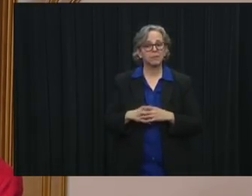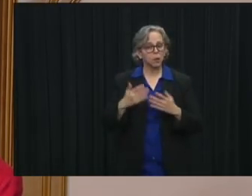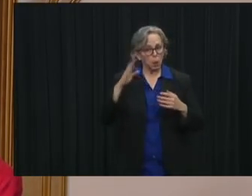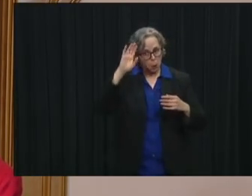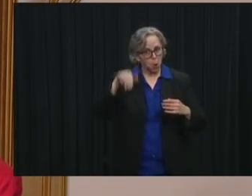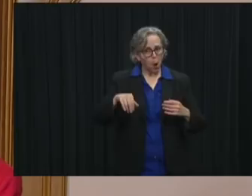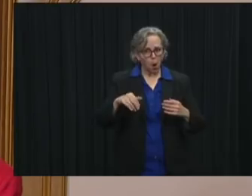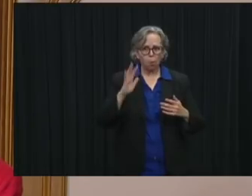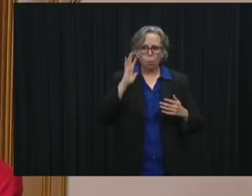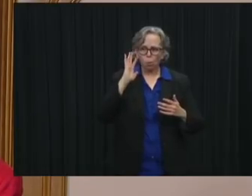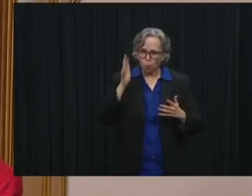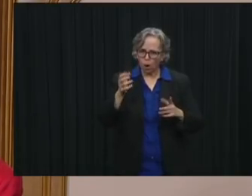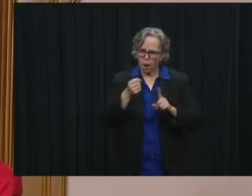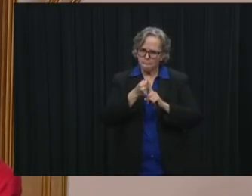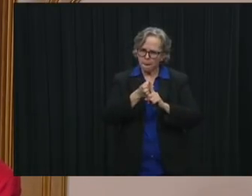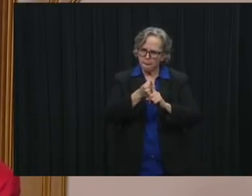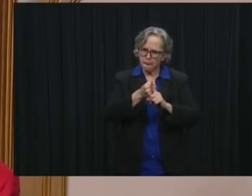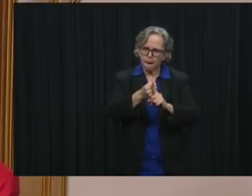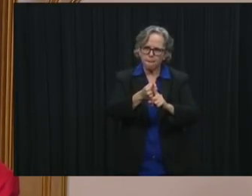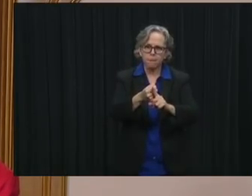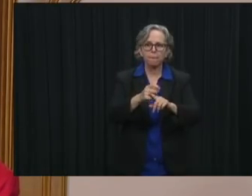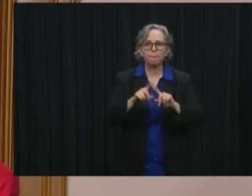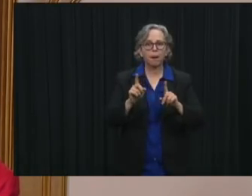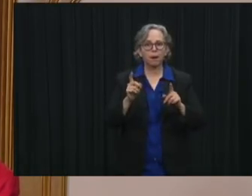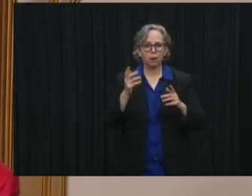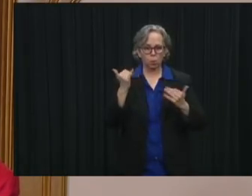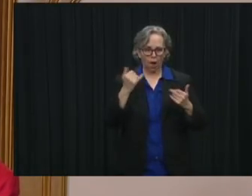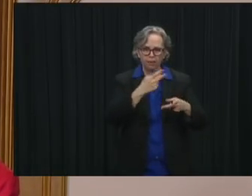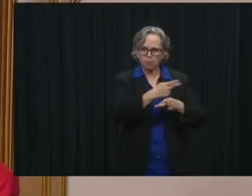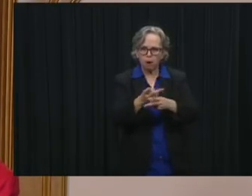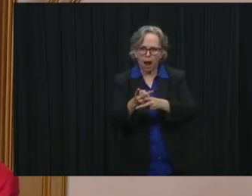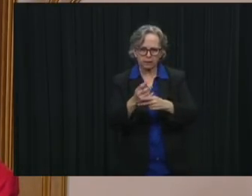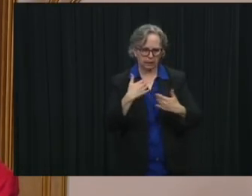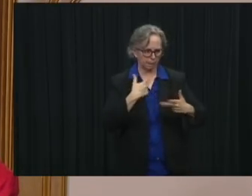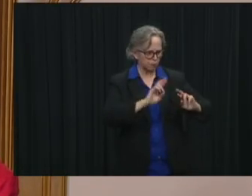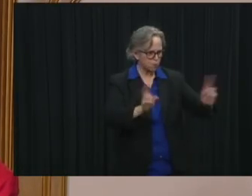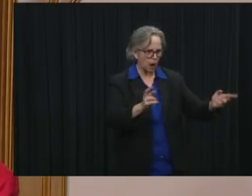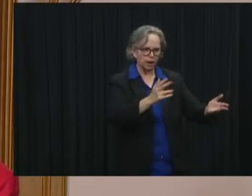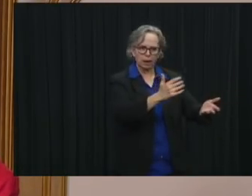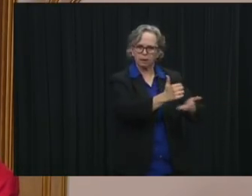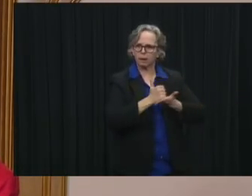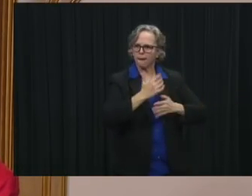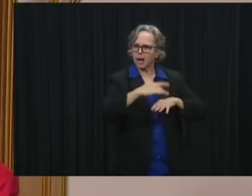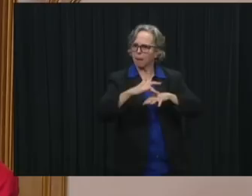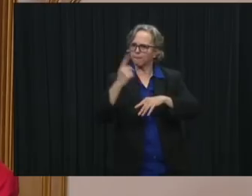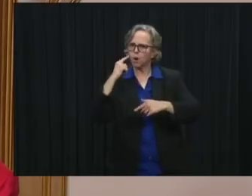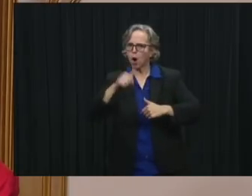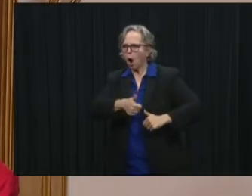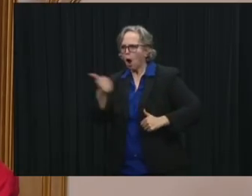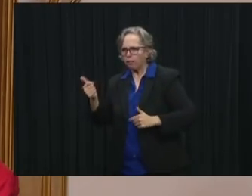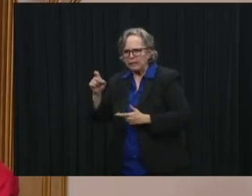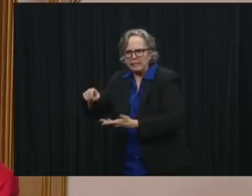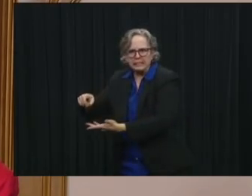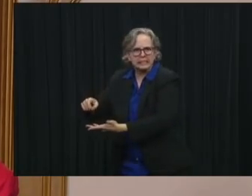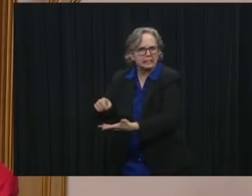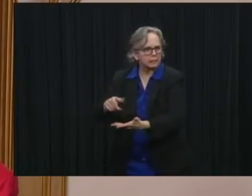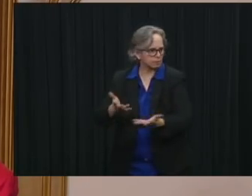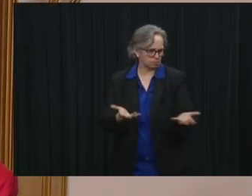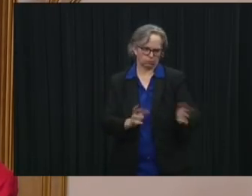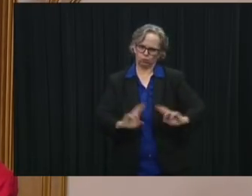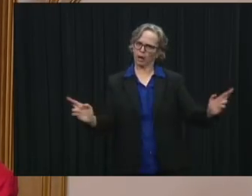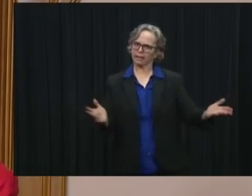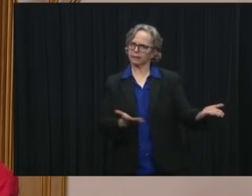more of these available, and we'll not use them up. We're also appreciative of other businesses sharing